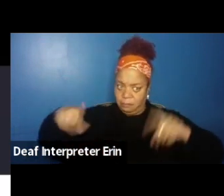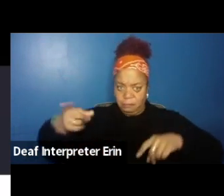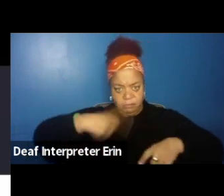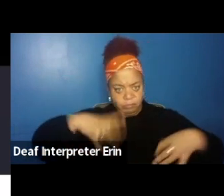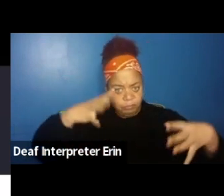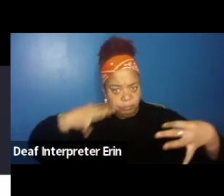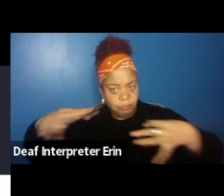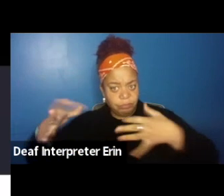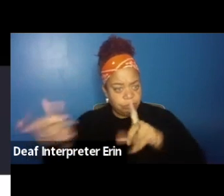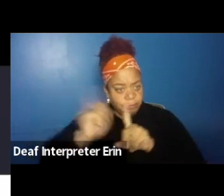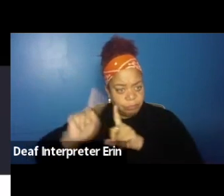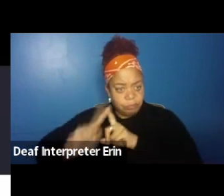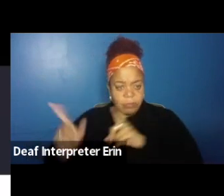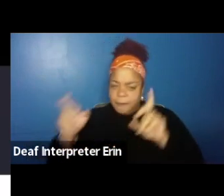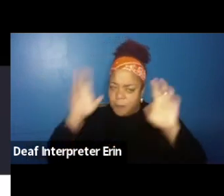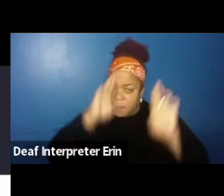other's experiences.